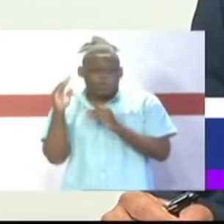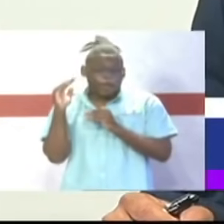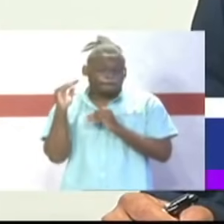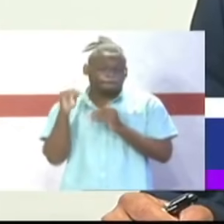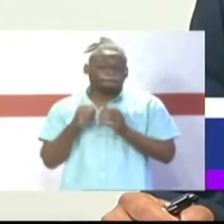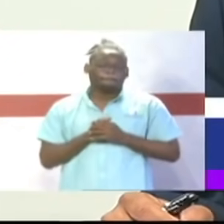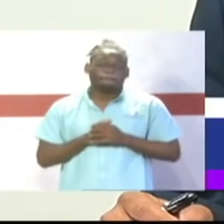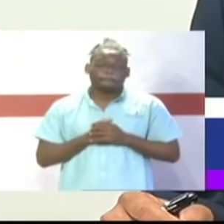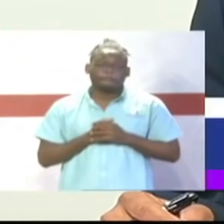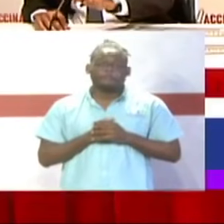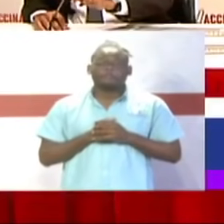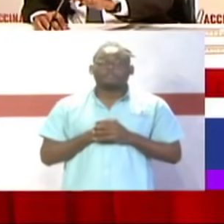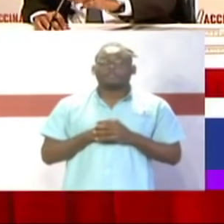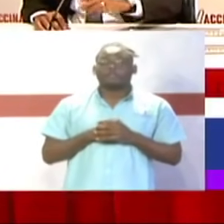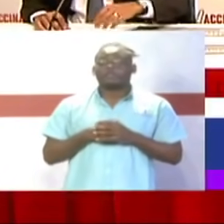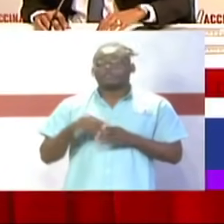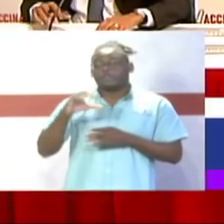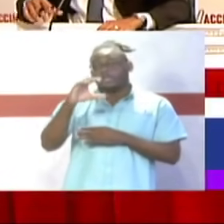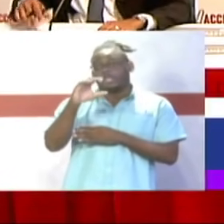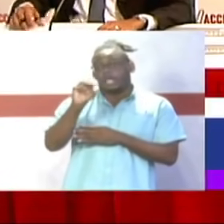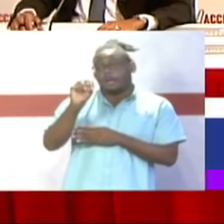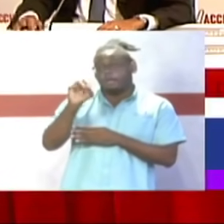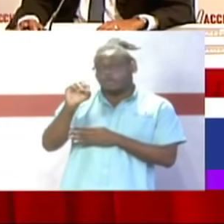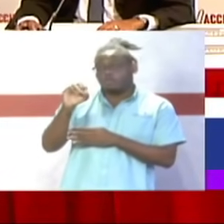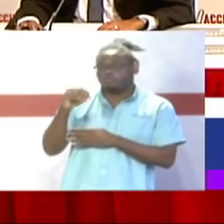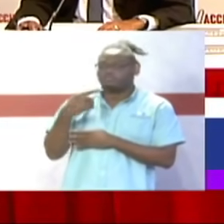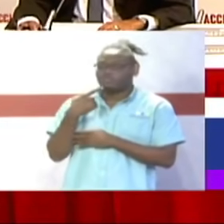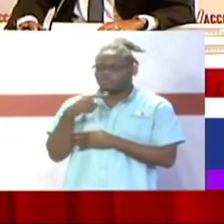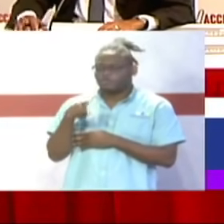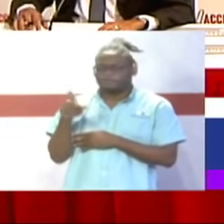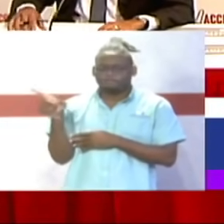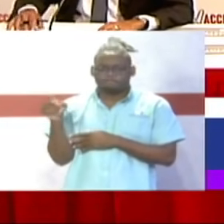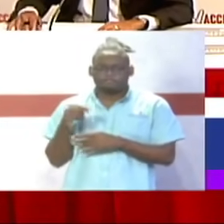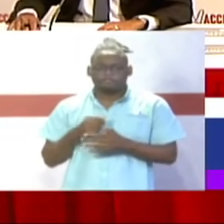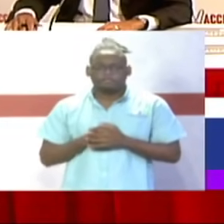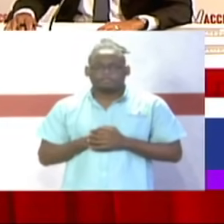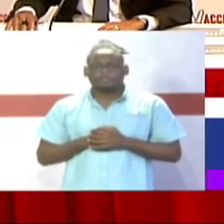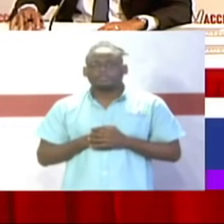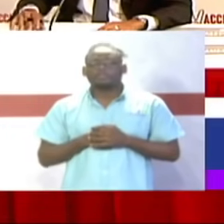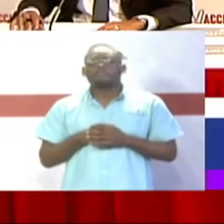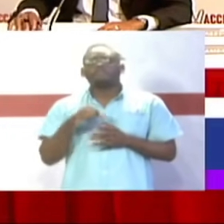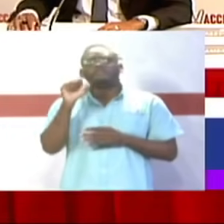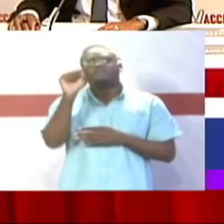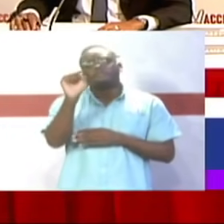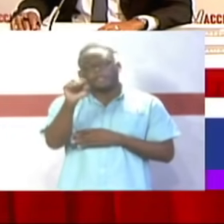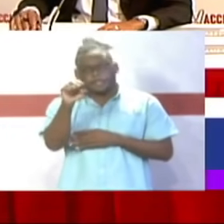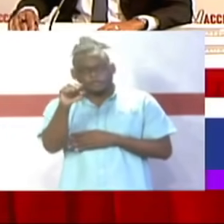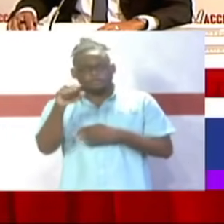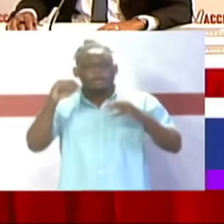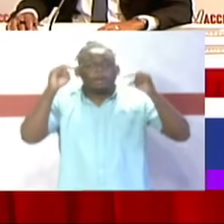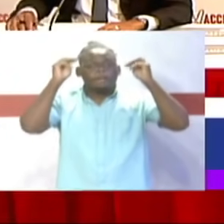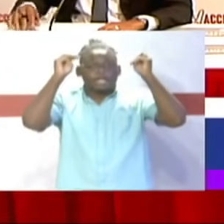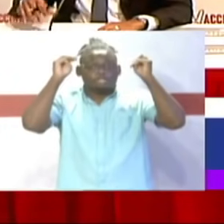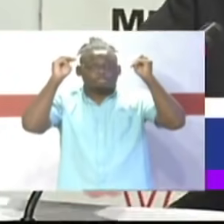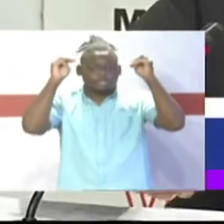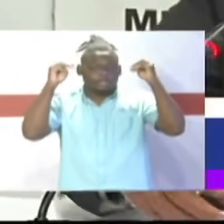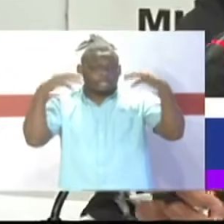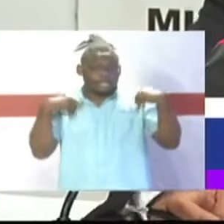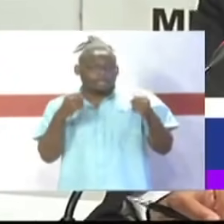CMO. Yeah, as Minister said, it's not considered a booster in the language of